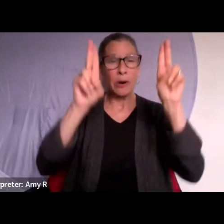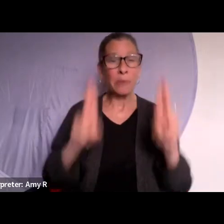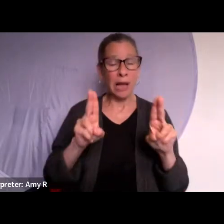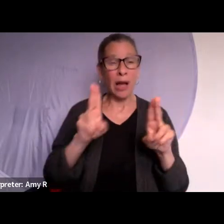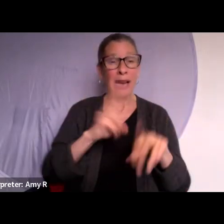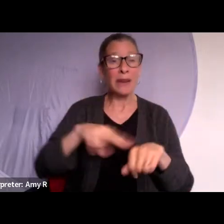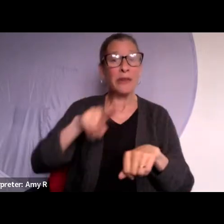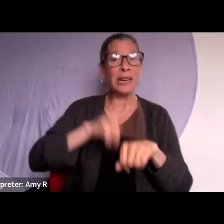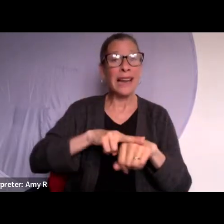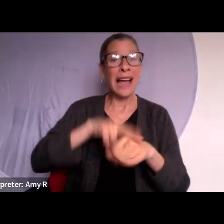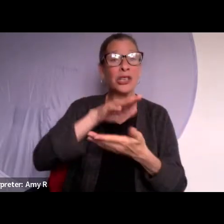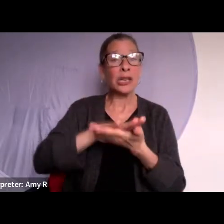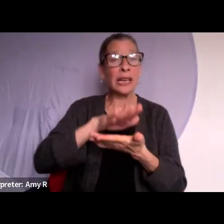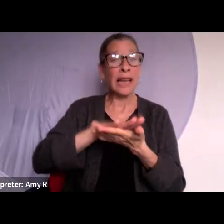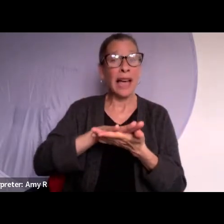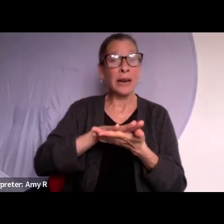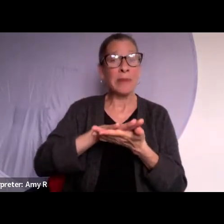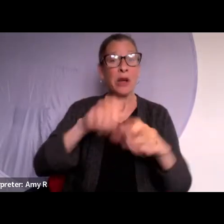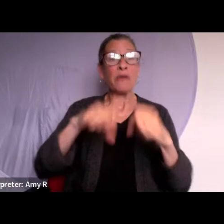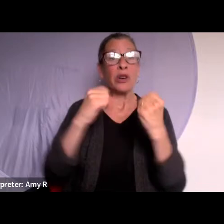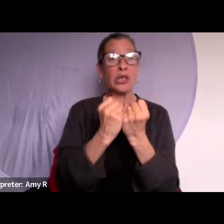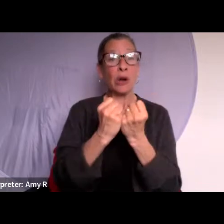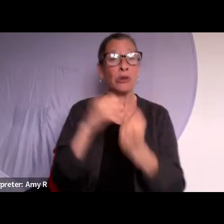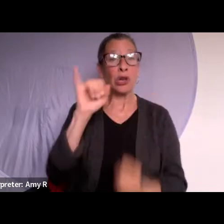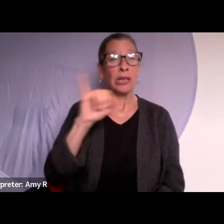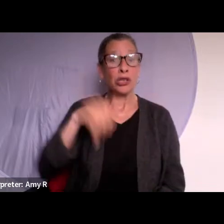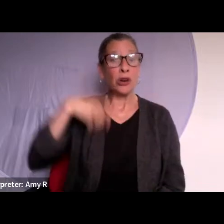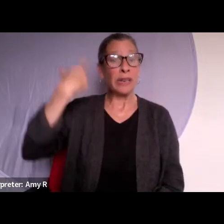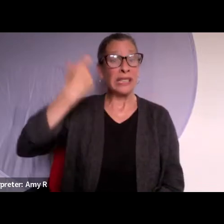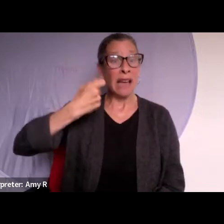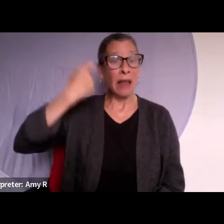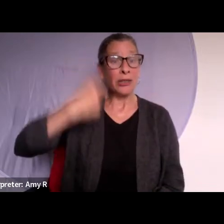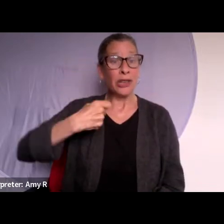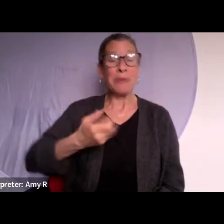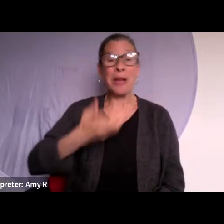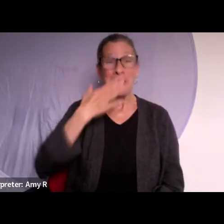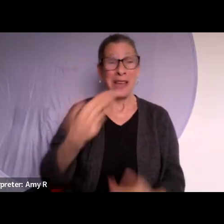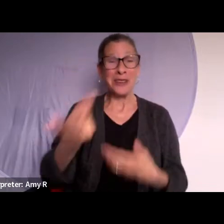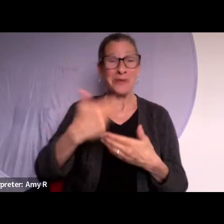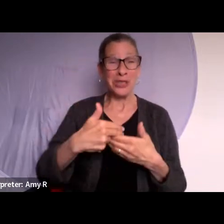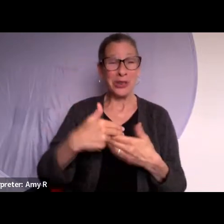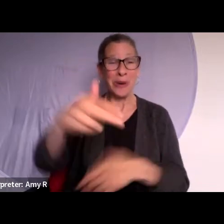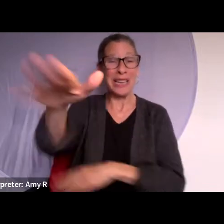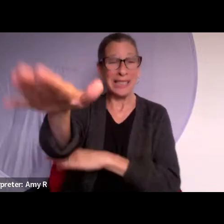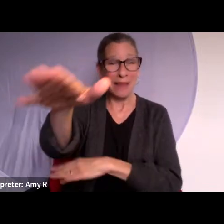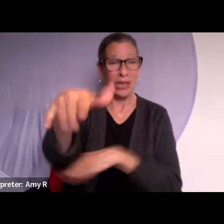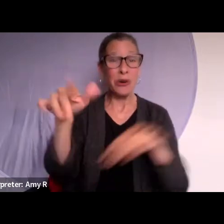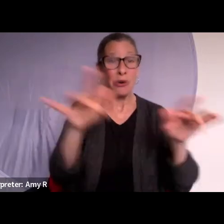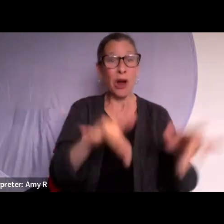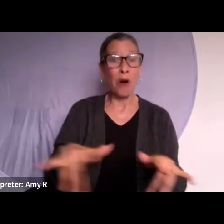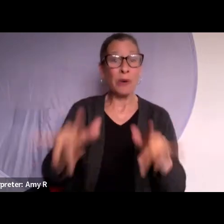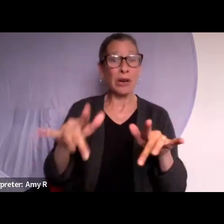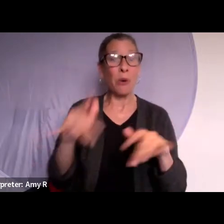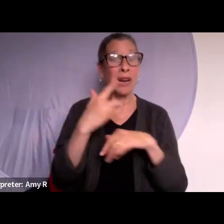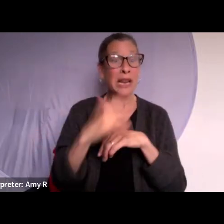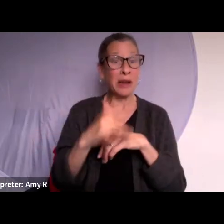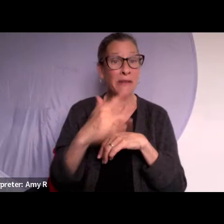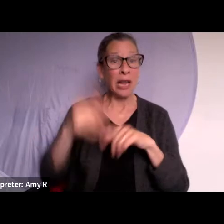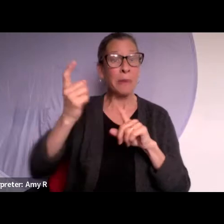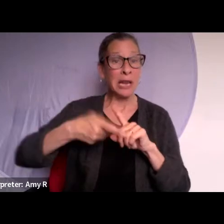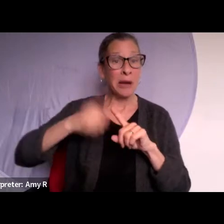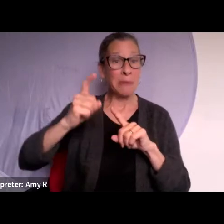for Social Insurance Fellowship. In the meantime, thank you again for joining us this afternoon. A recording will be made available immediately